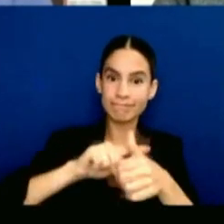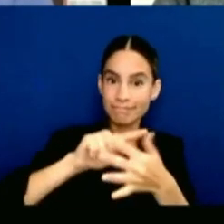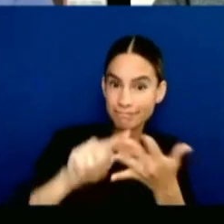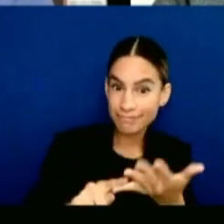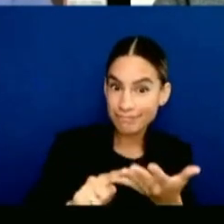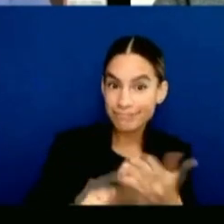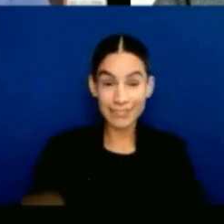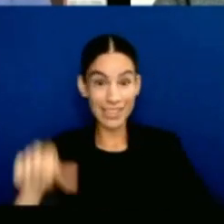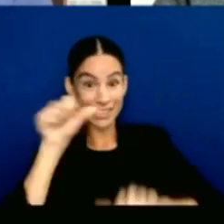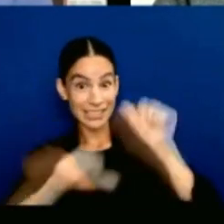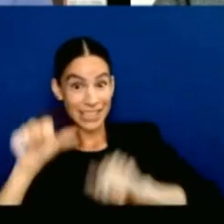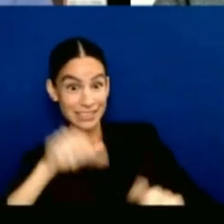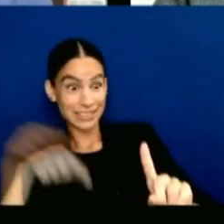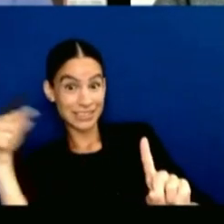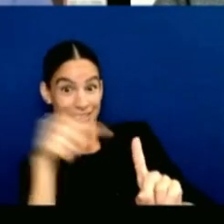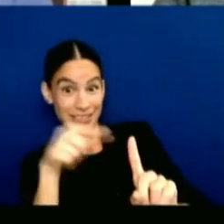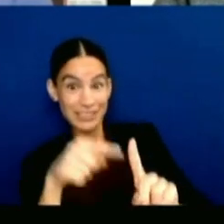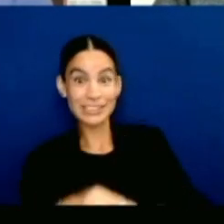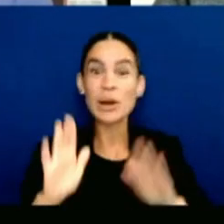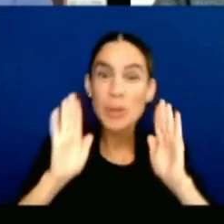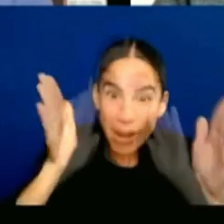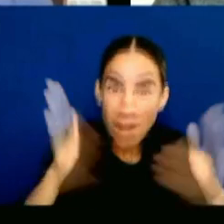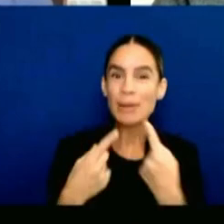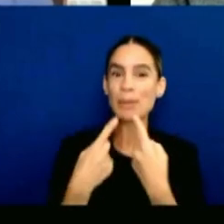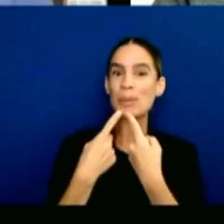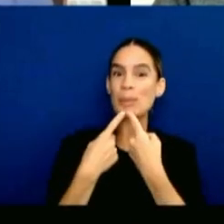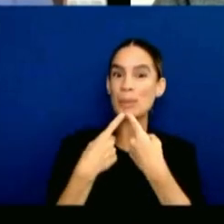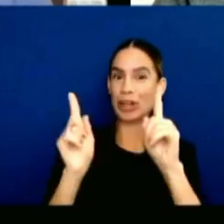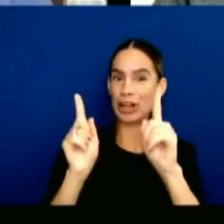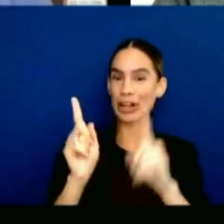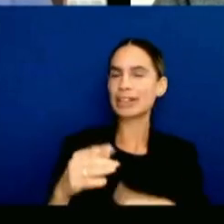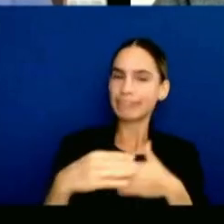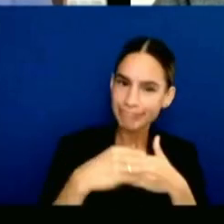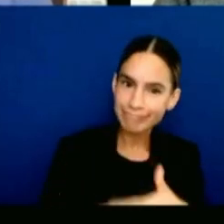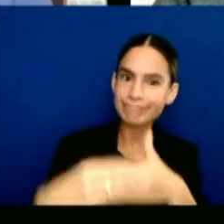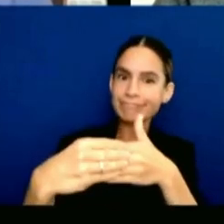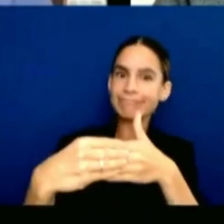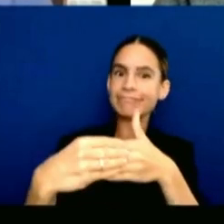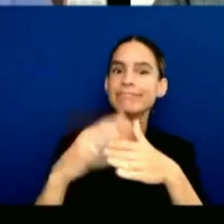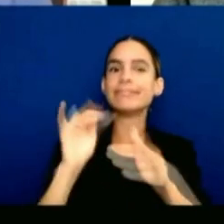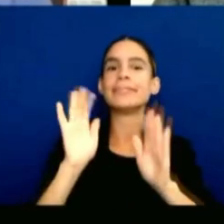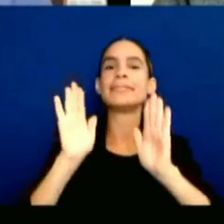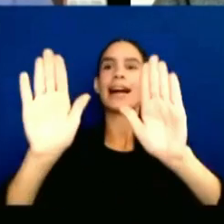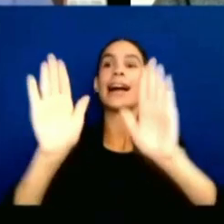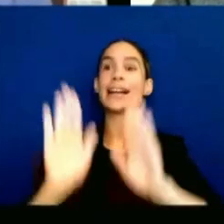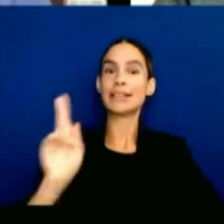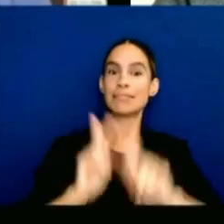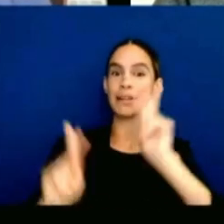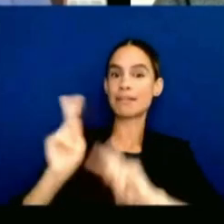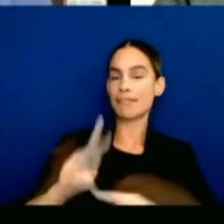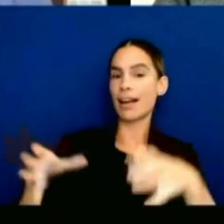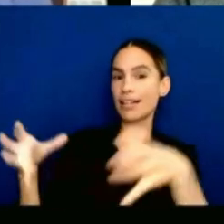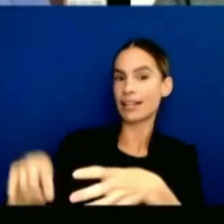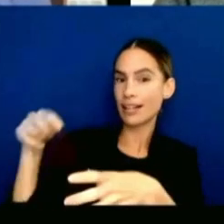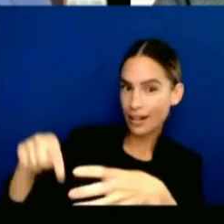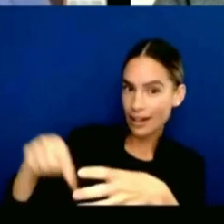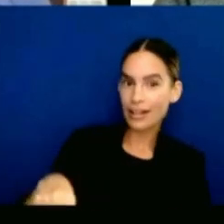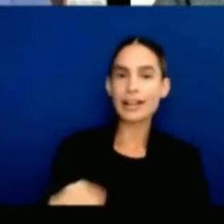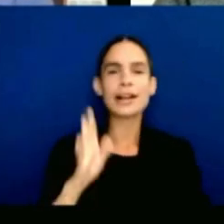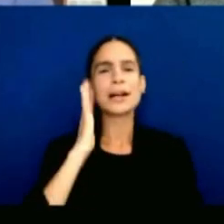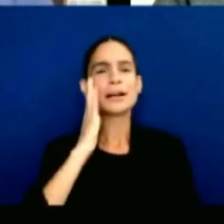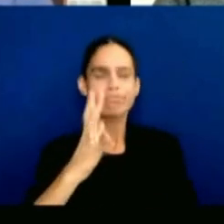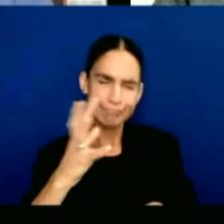by amazing people like Tony Fauci and many others, is going to come forward here with what we believe will be